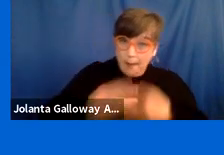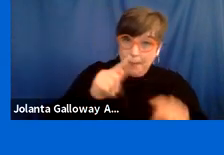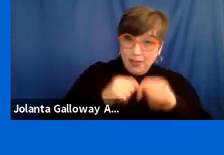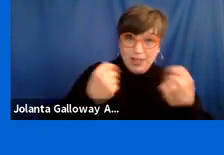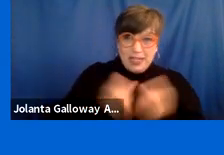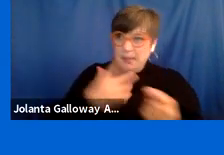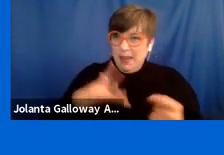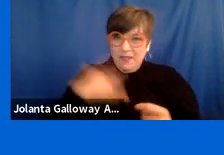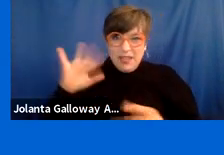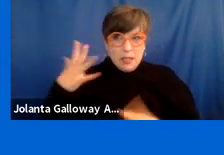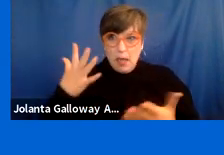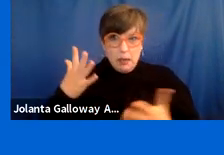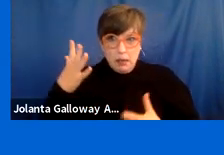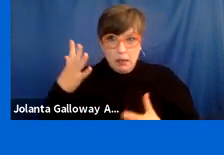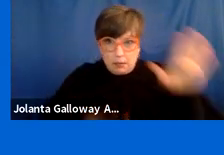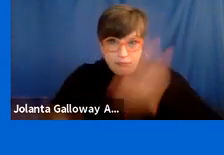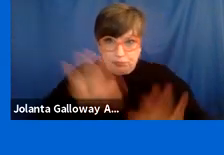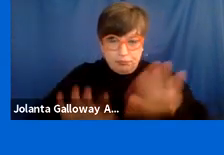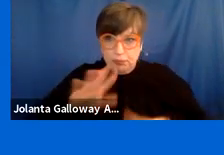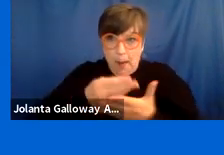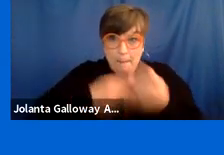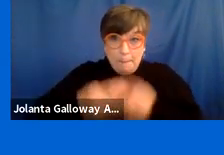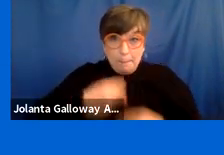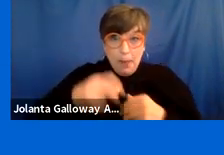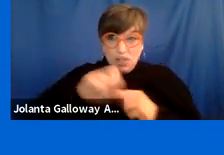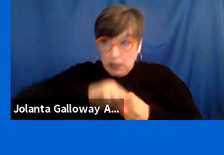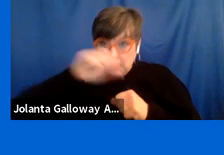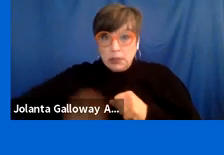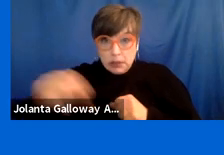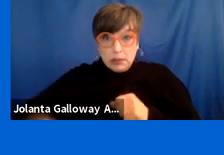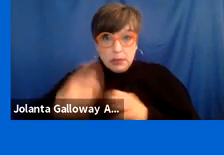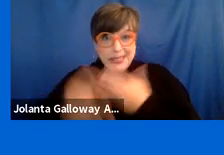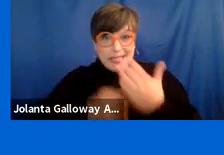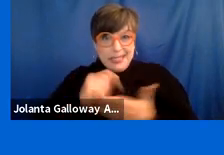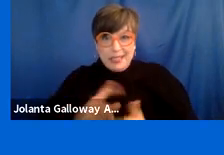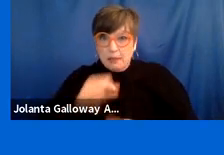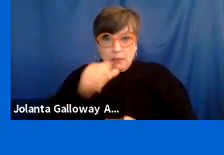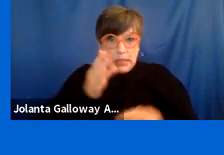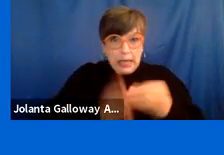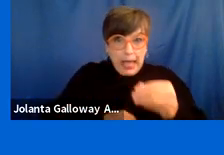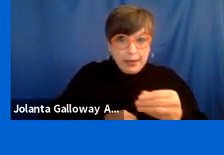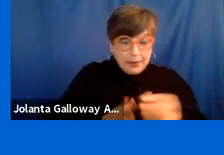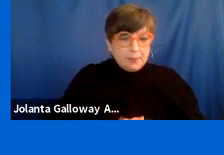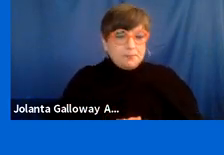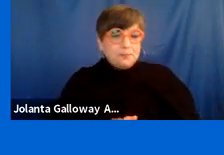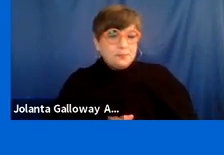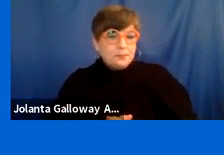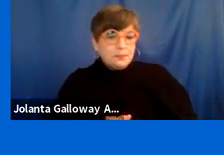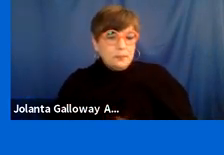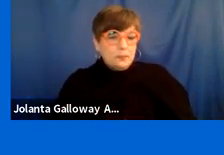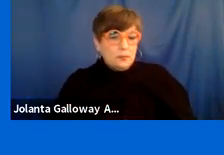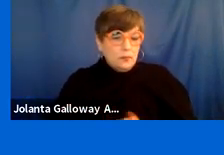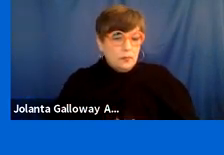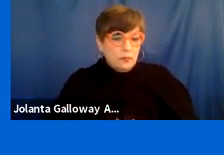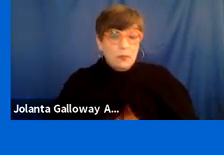and it has felt like budget season extended really from March through February of this year. Supporting departments